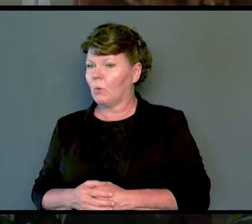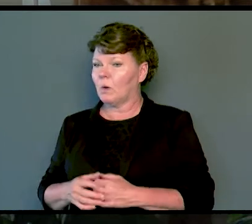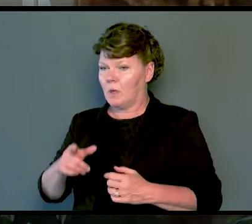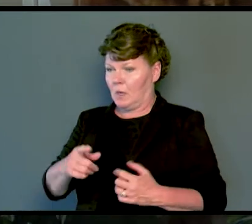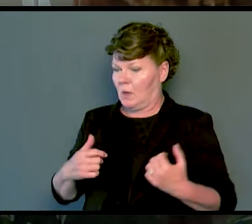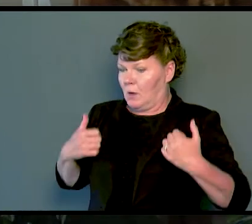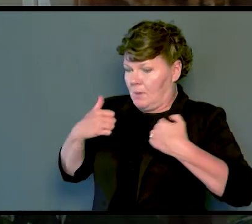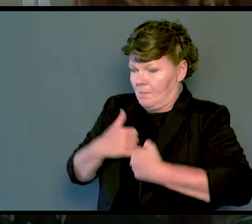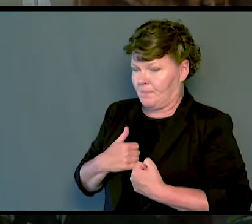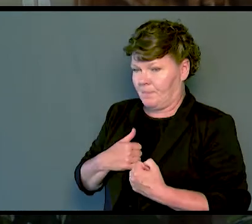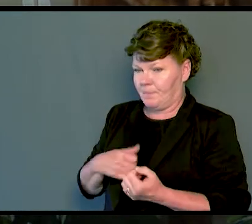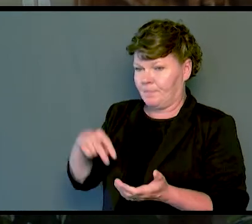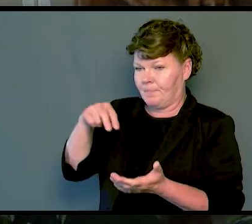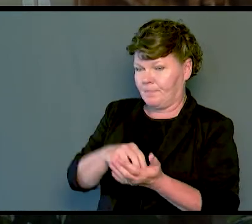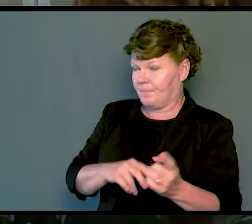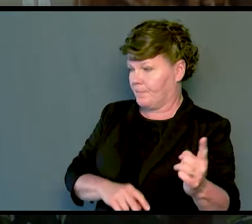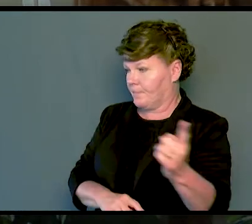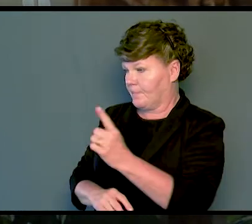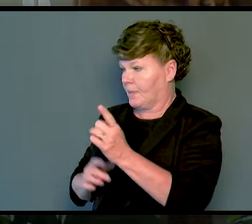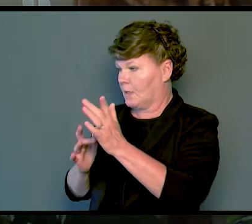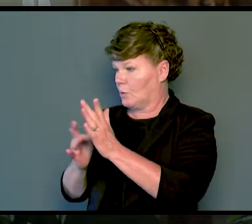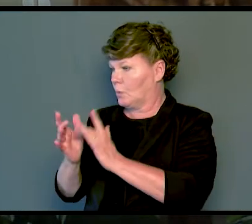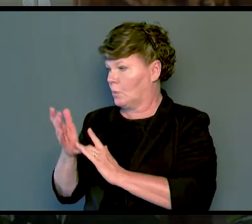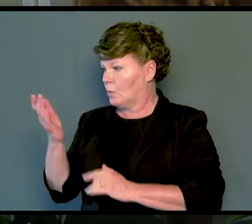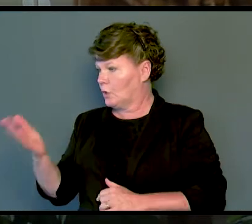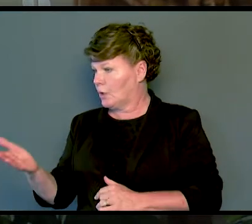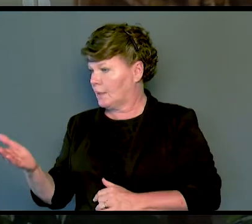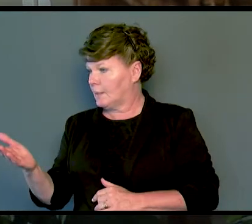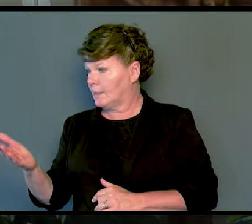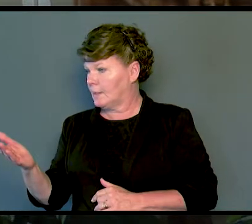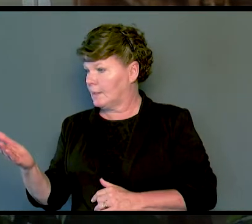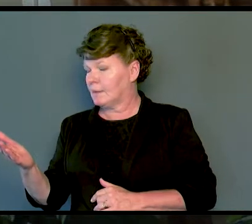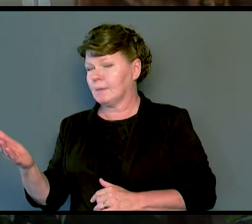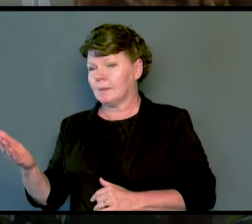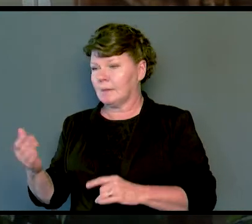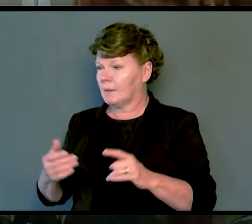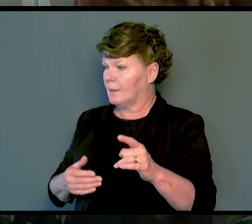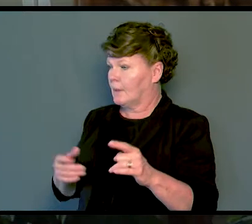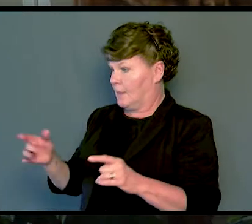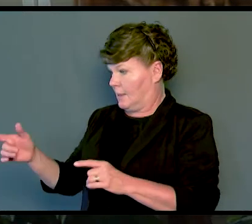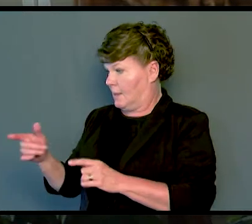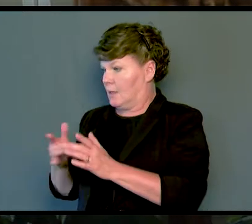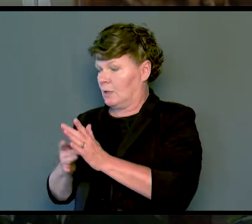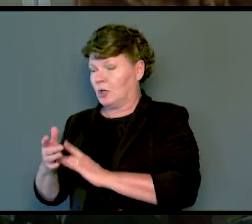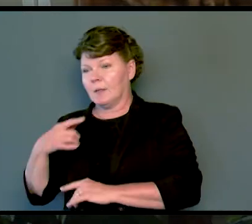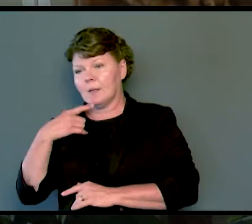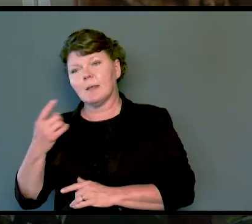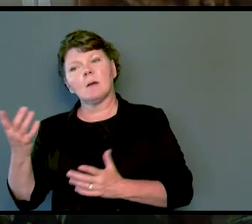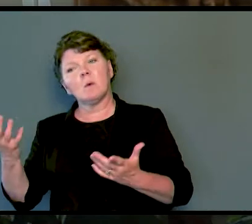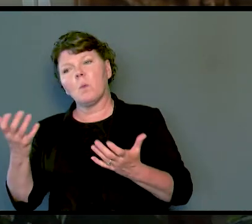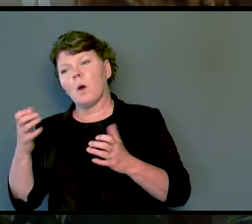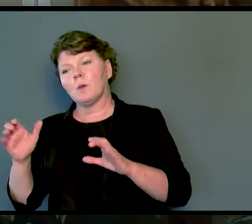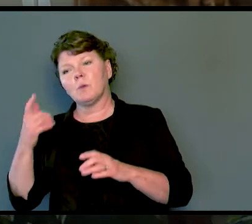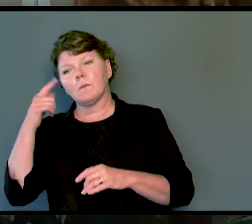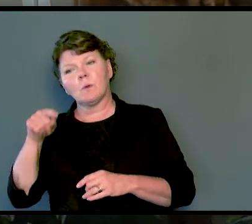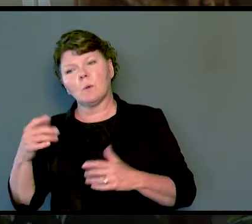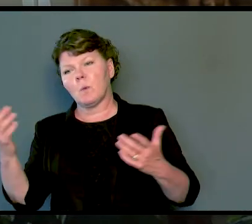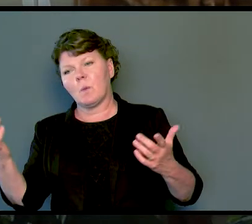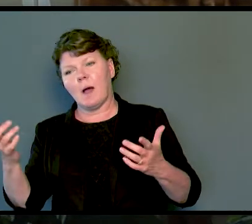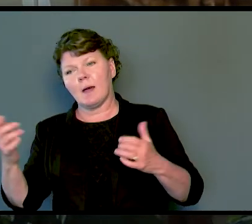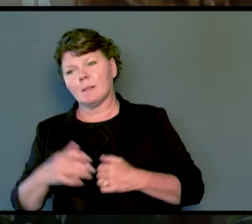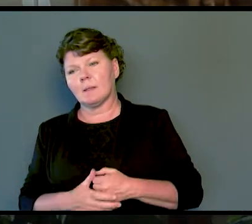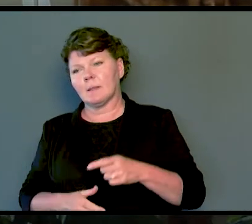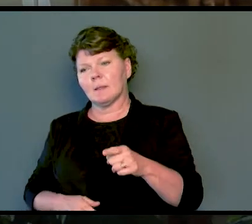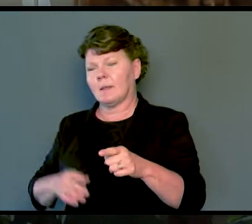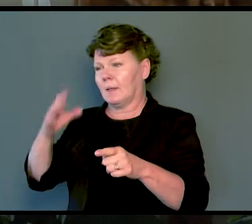his cloak, he jumped up and came to Jesus. And replying to him, Jesus said, "What do you want me to do for you?" And